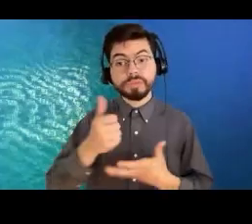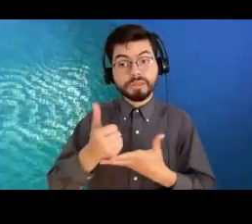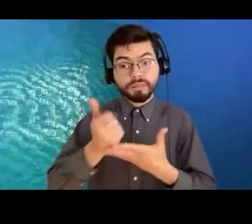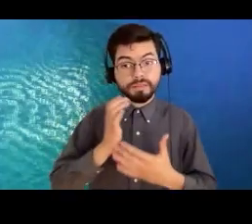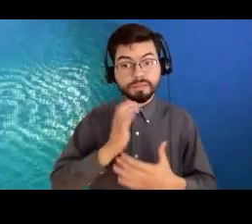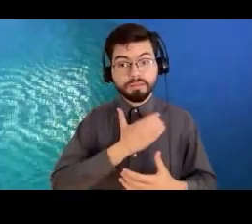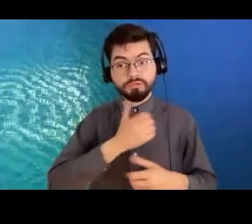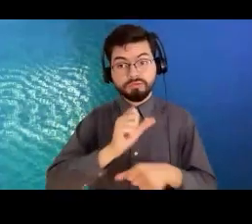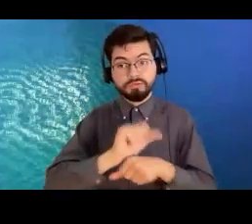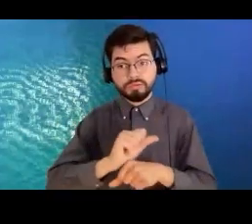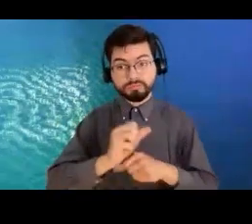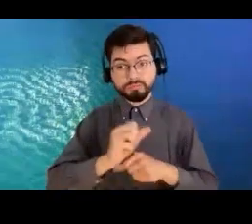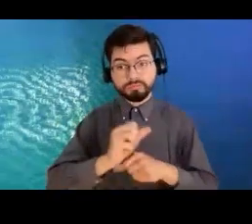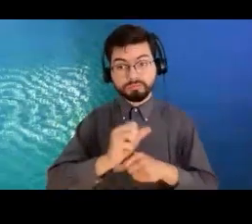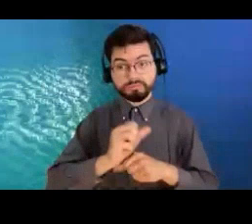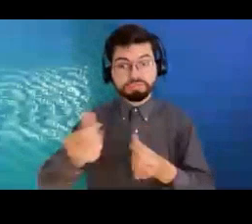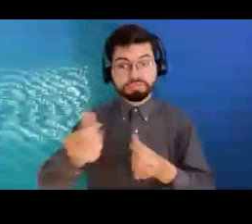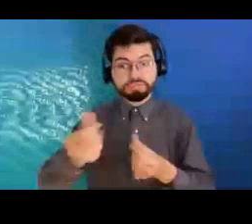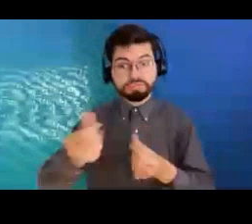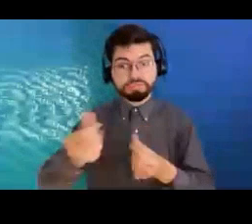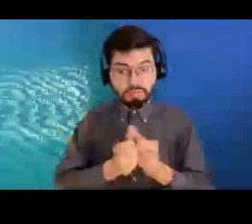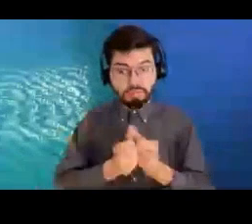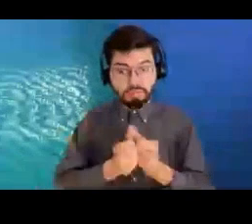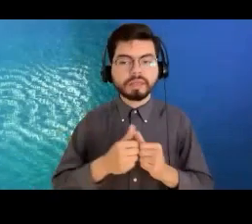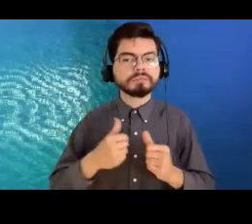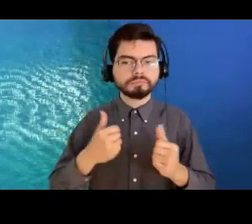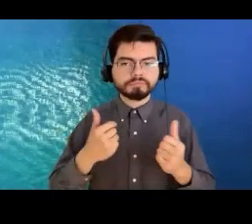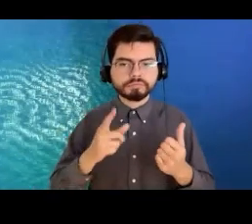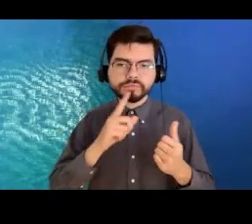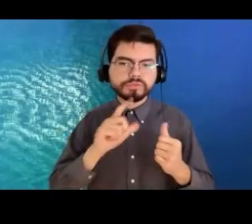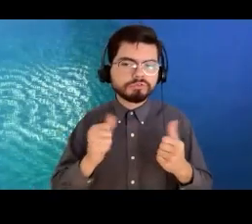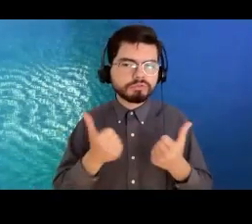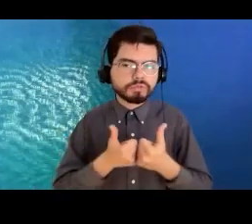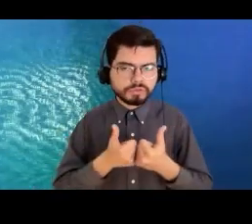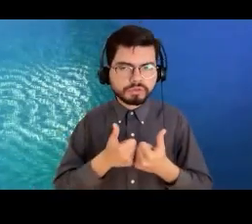there what the job looks like. And so that